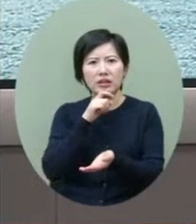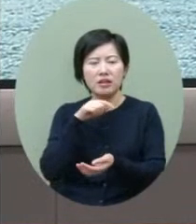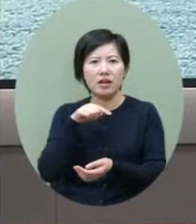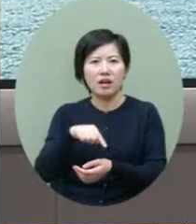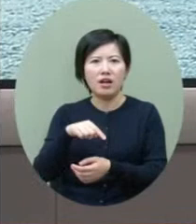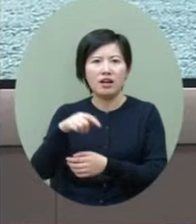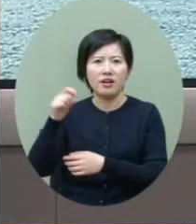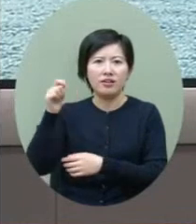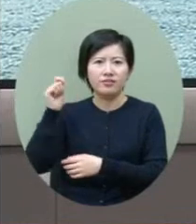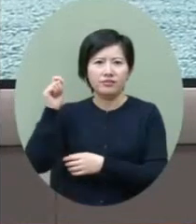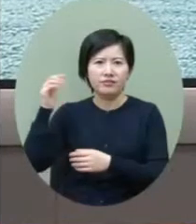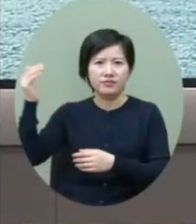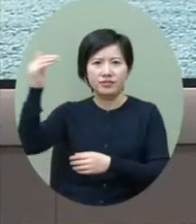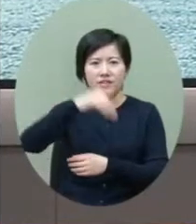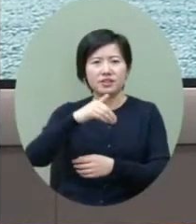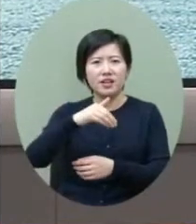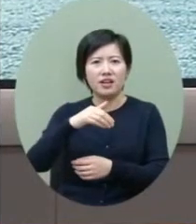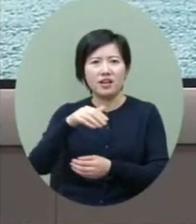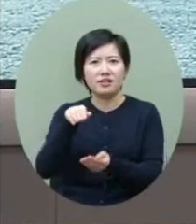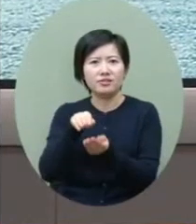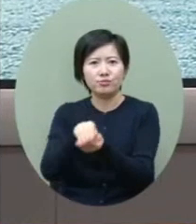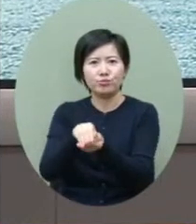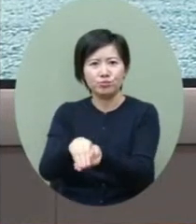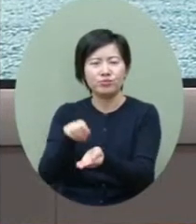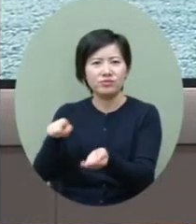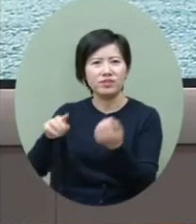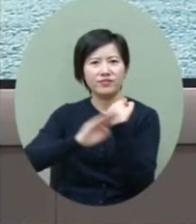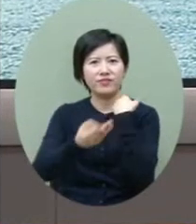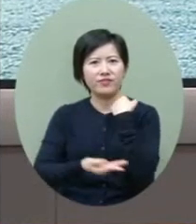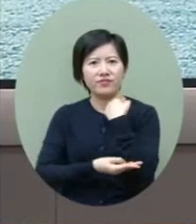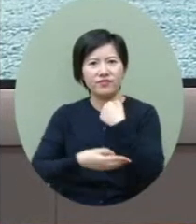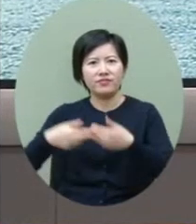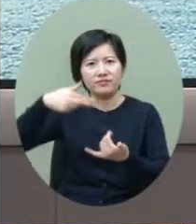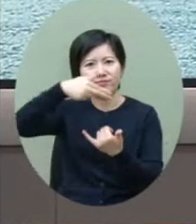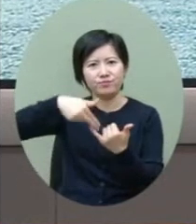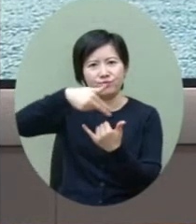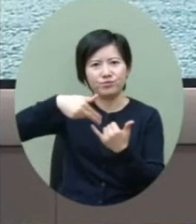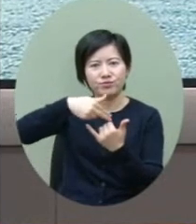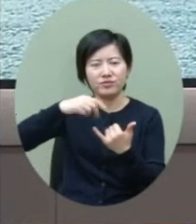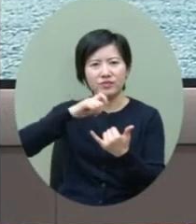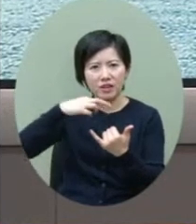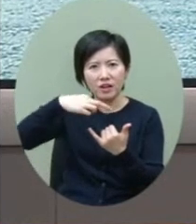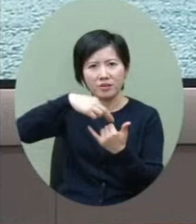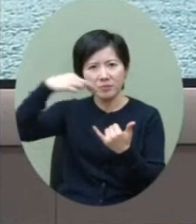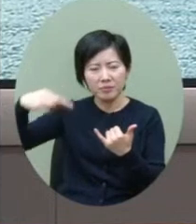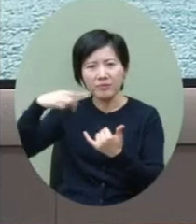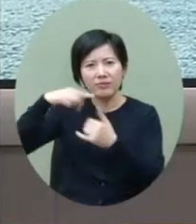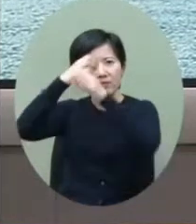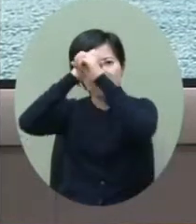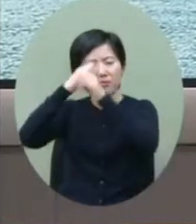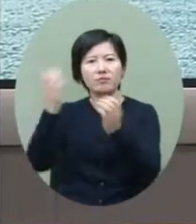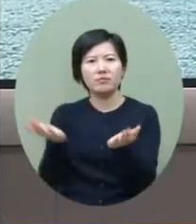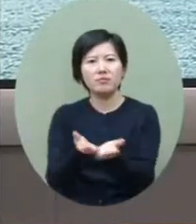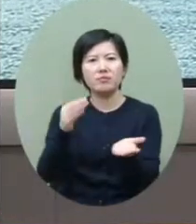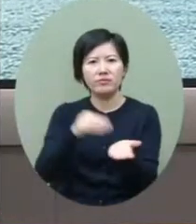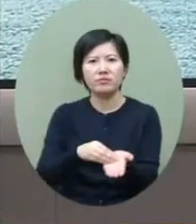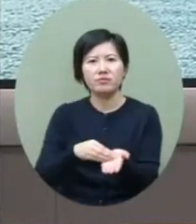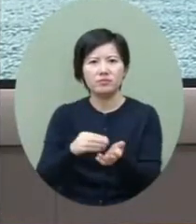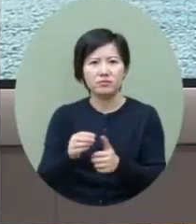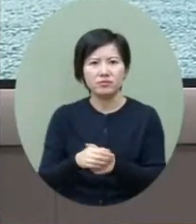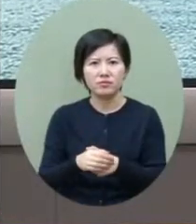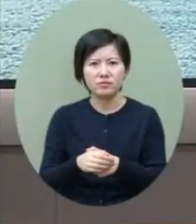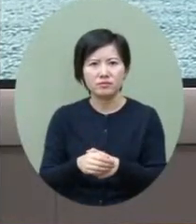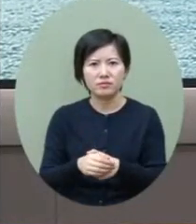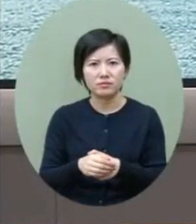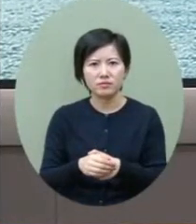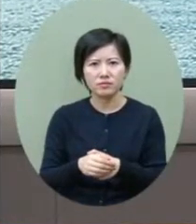are then confirmed later. The Fusan mortuary abstracts specimen